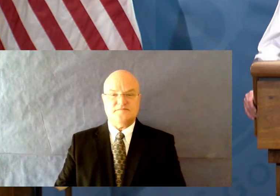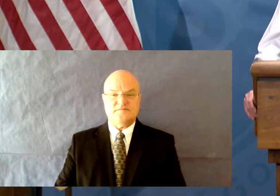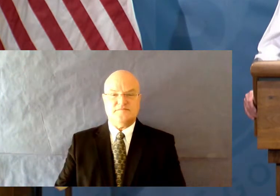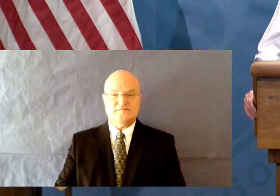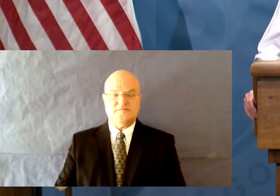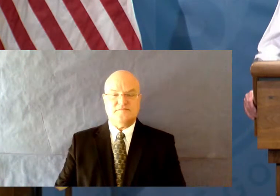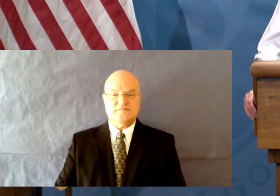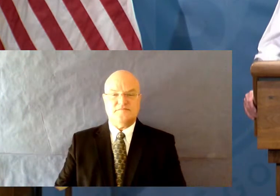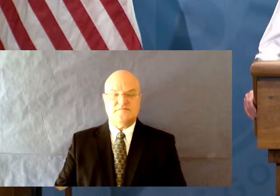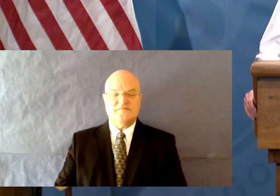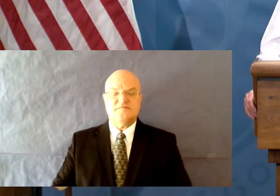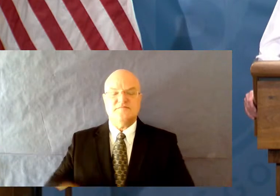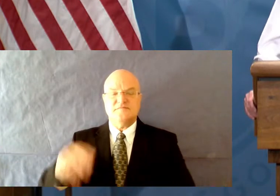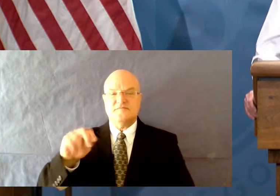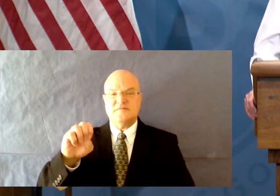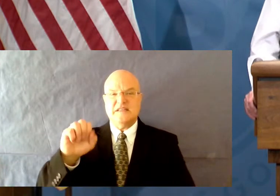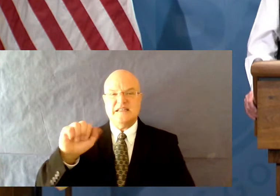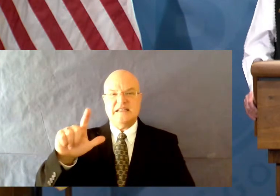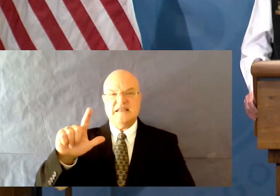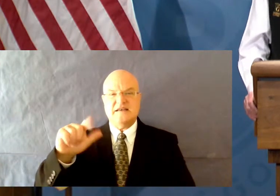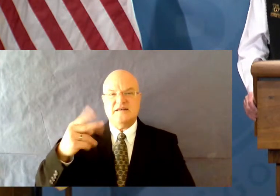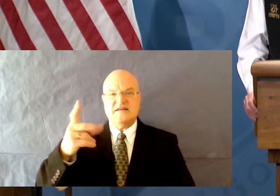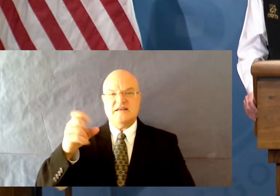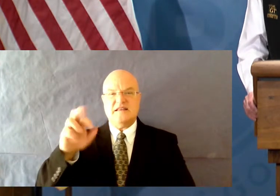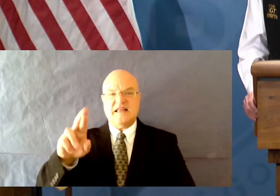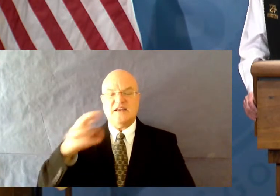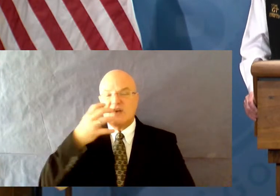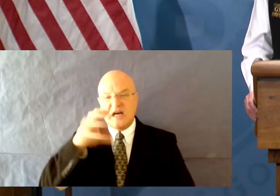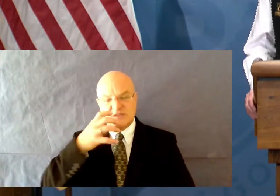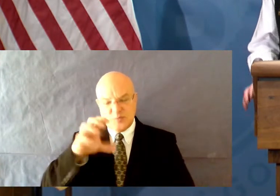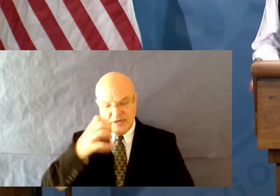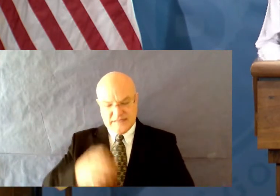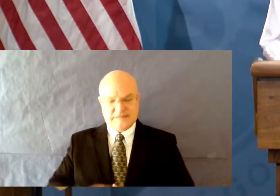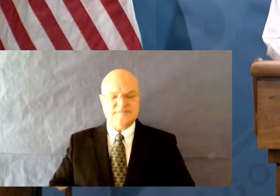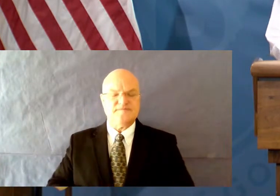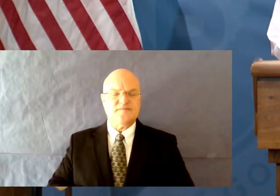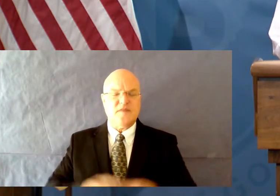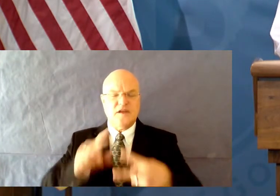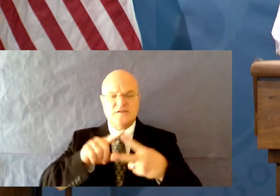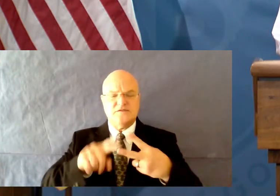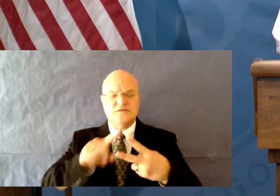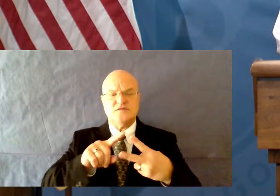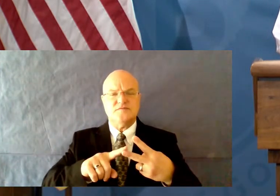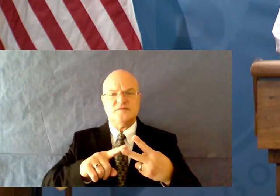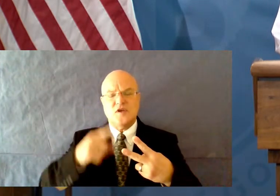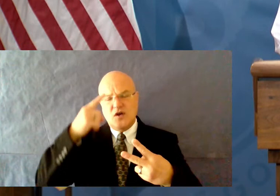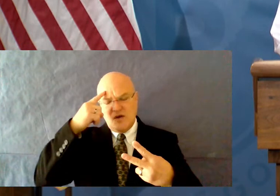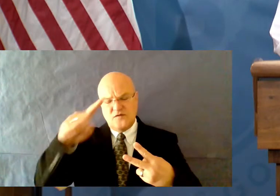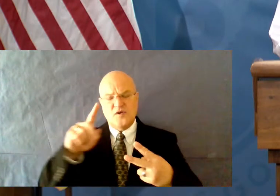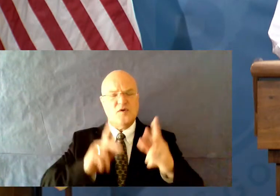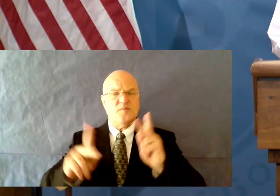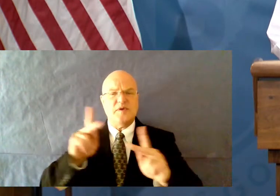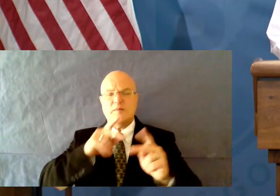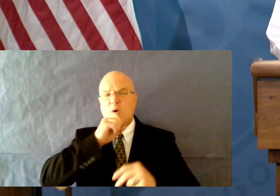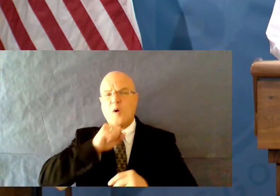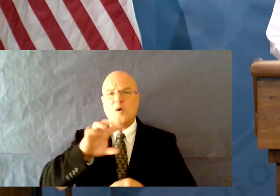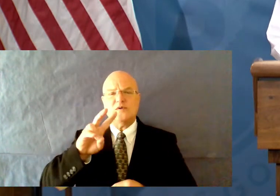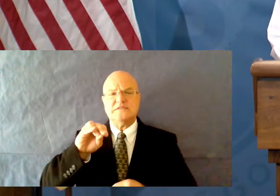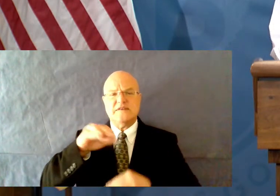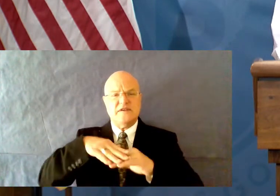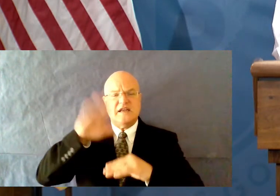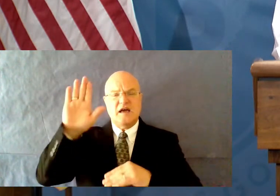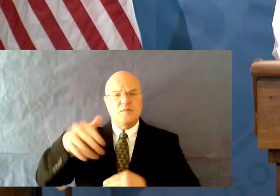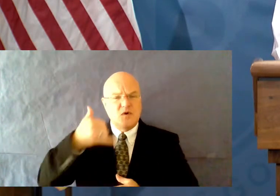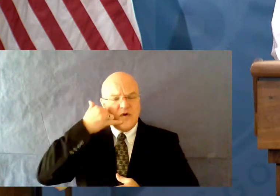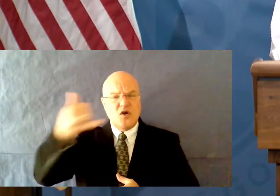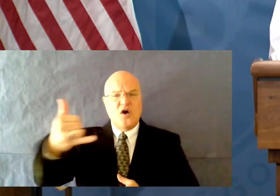Hi, Governor. It's Neil Gladner in Hot Springs. Two-part vaccine question. First, for citizens over 70 who are calling the